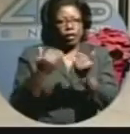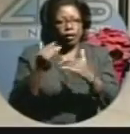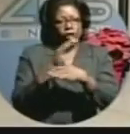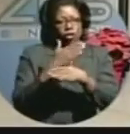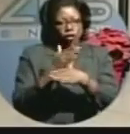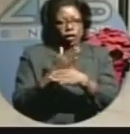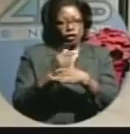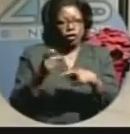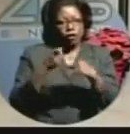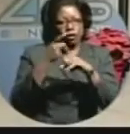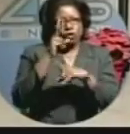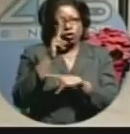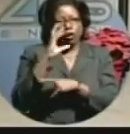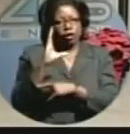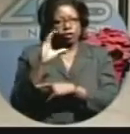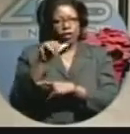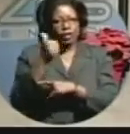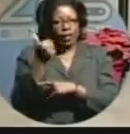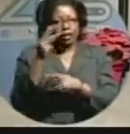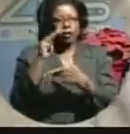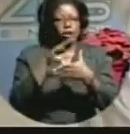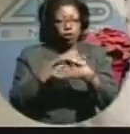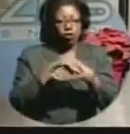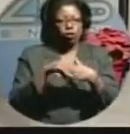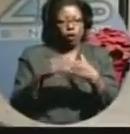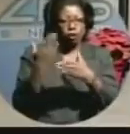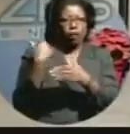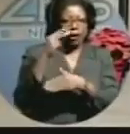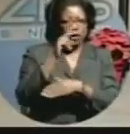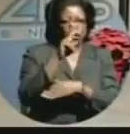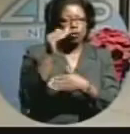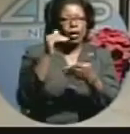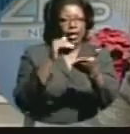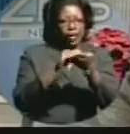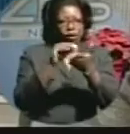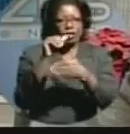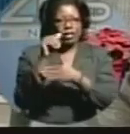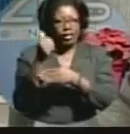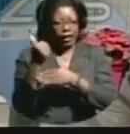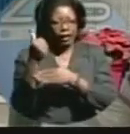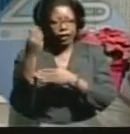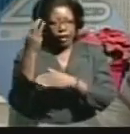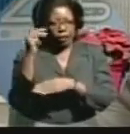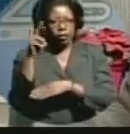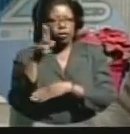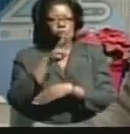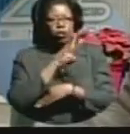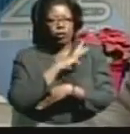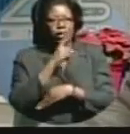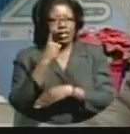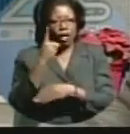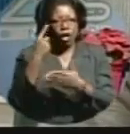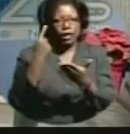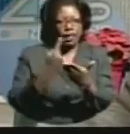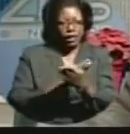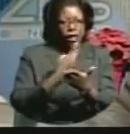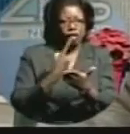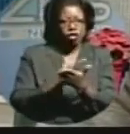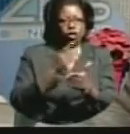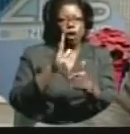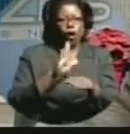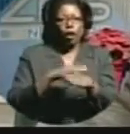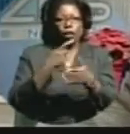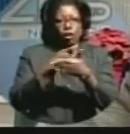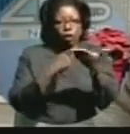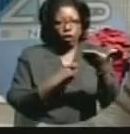bought for some $210 million back in 2010, Mr. Wilson says discussions on a price have not come up